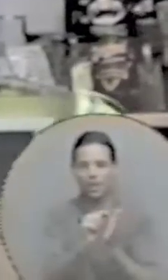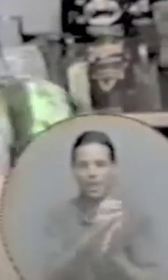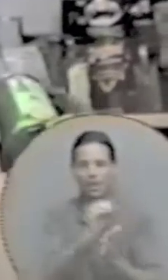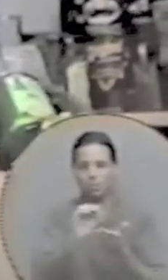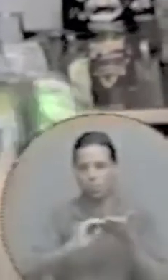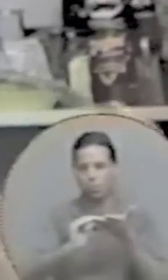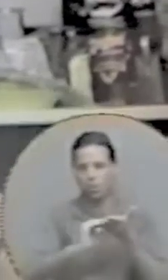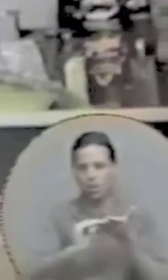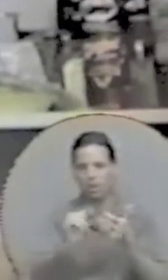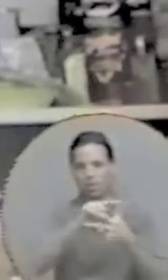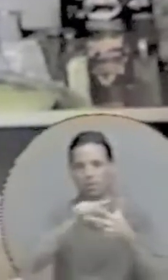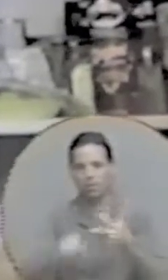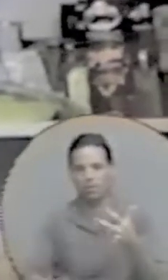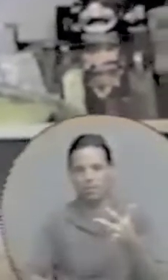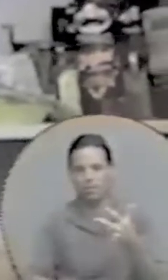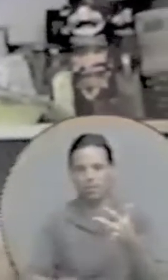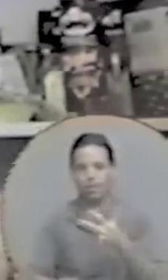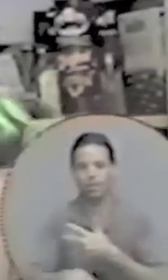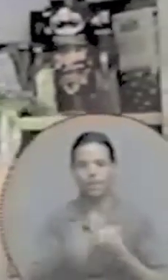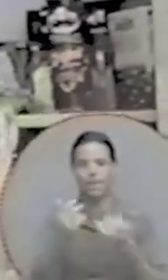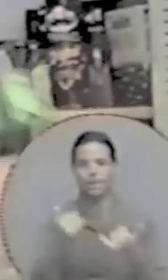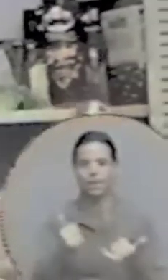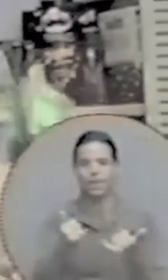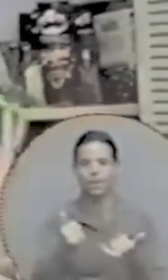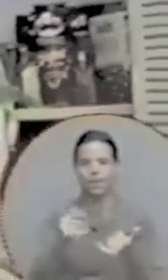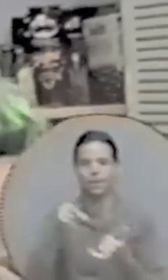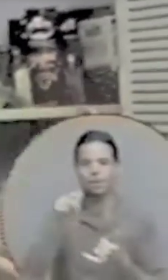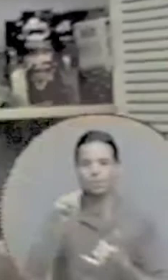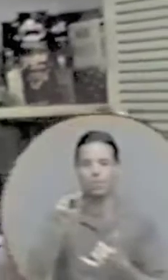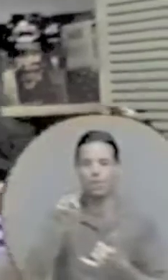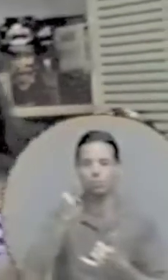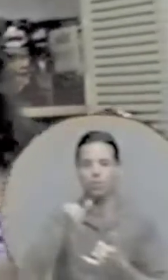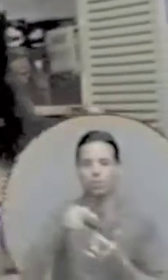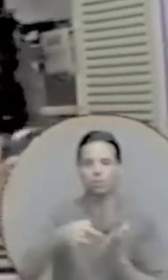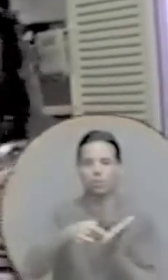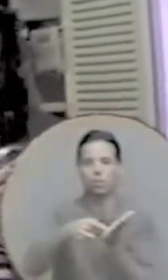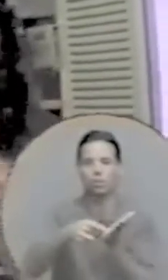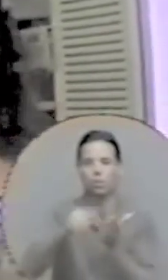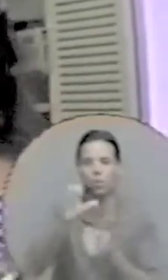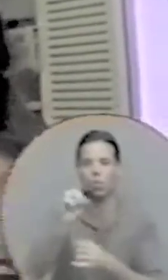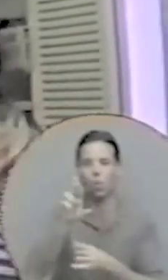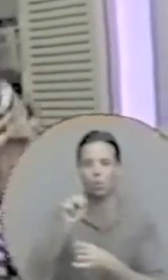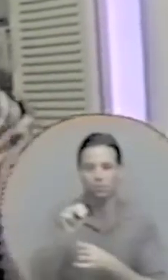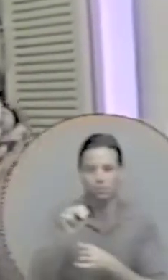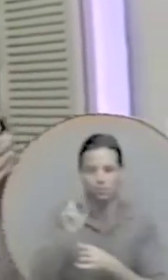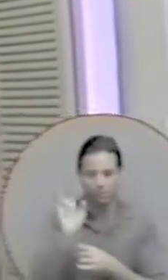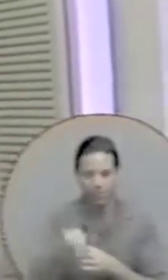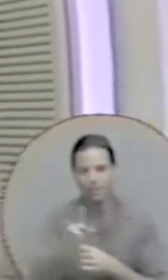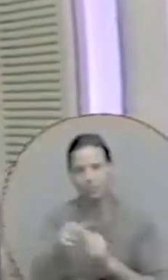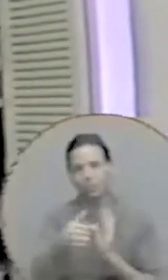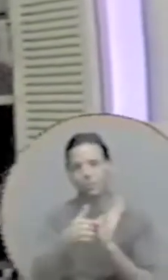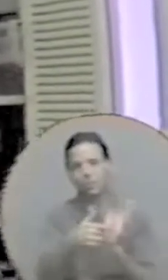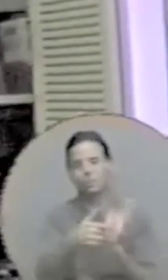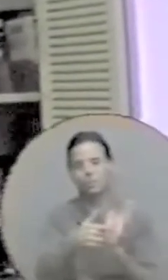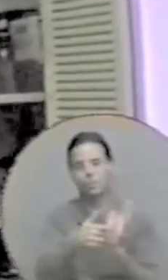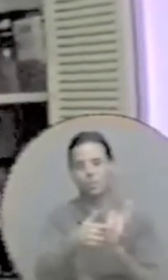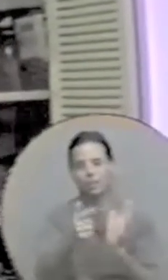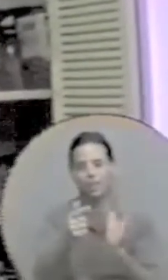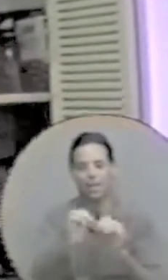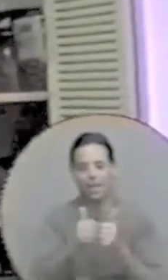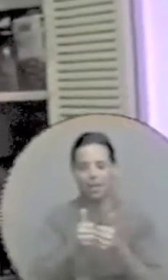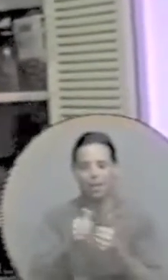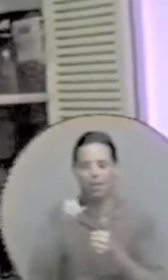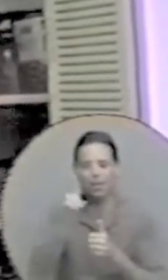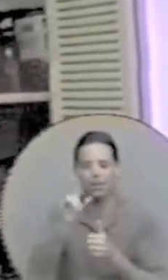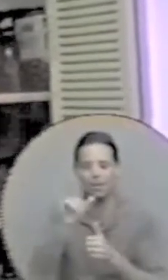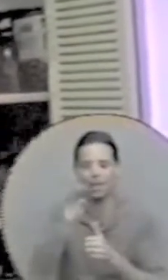and Braille output. Now you're in your pantry holding up a can of corn, I believe. Yeah, and that's just a demonstration of how the